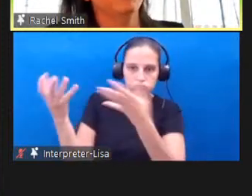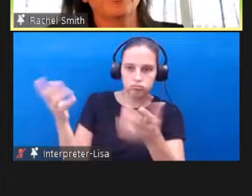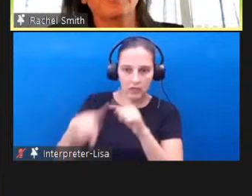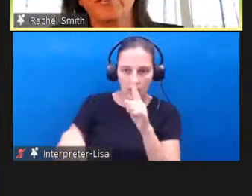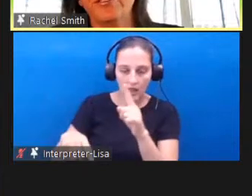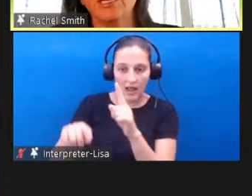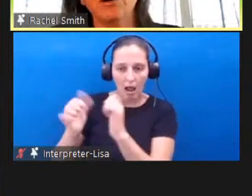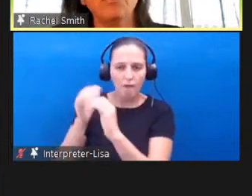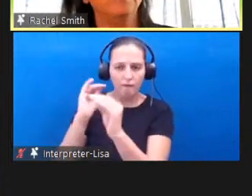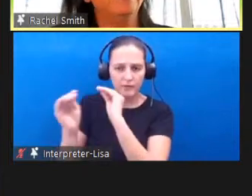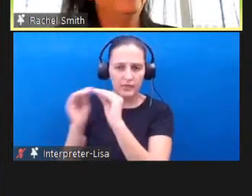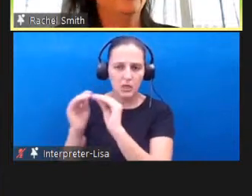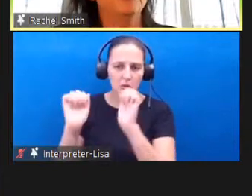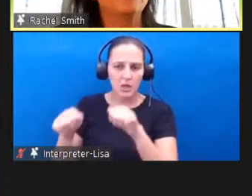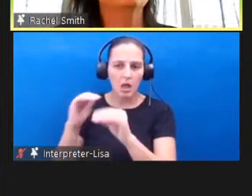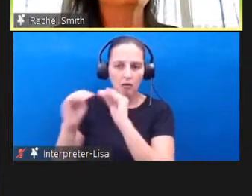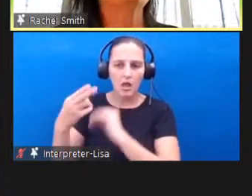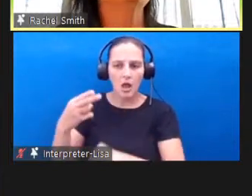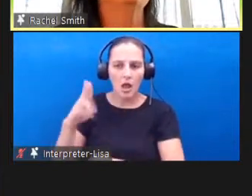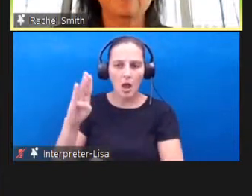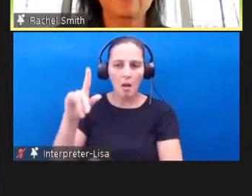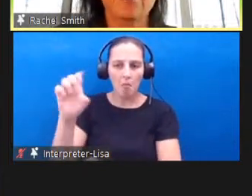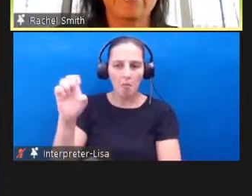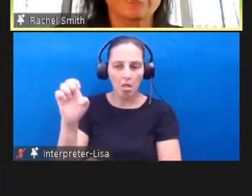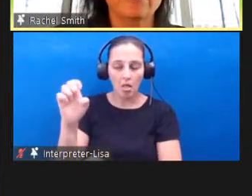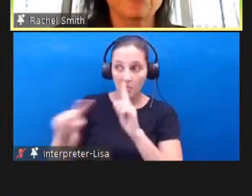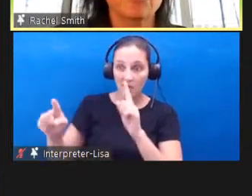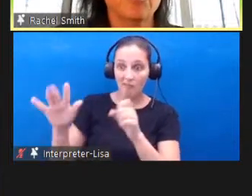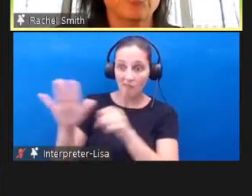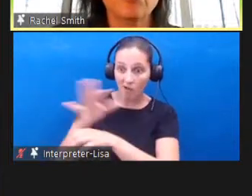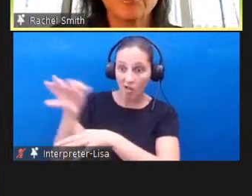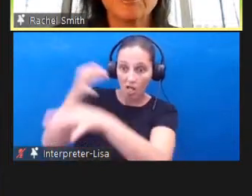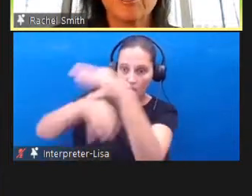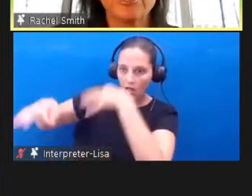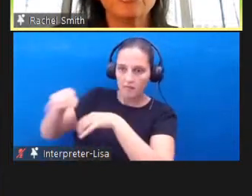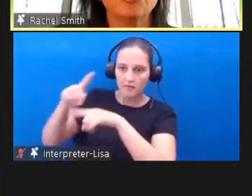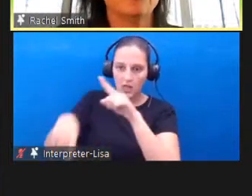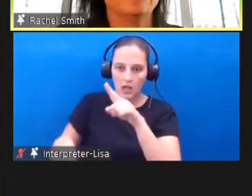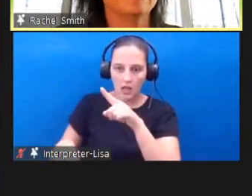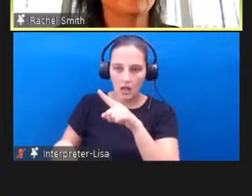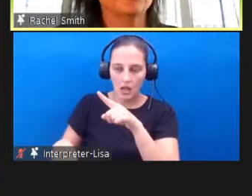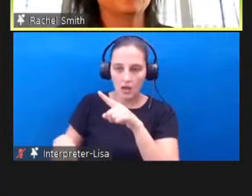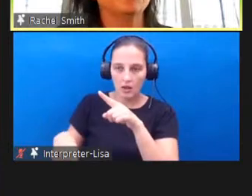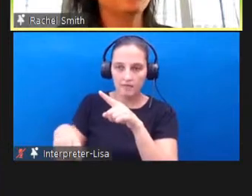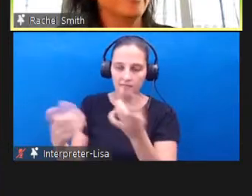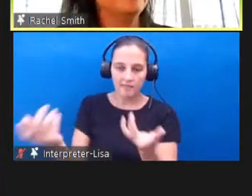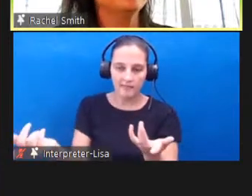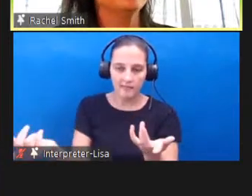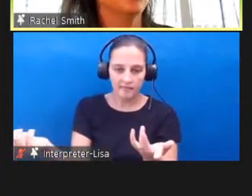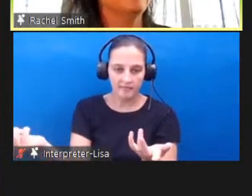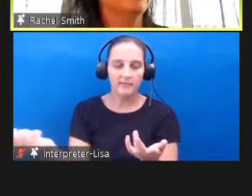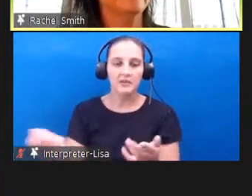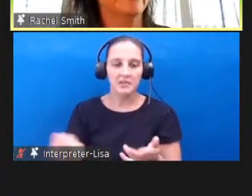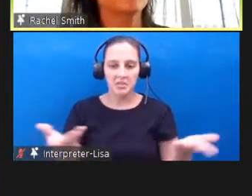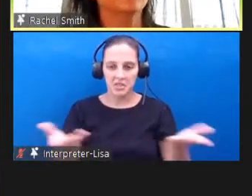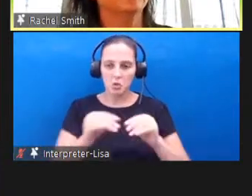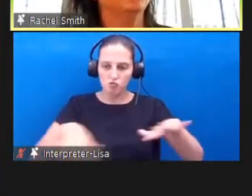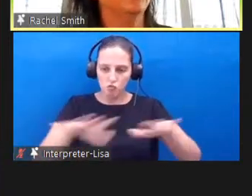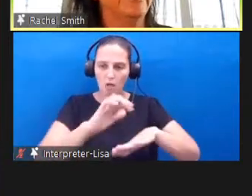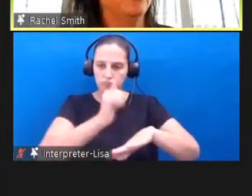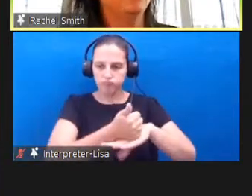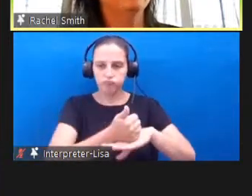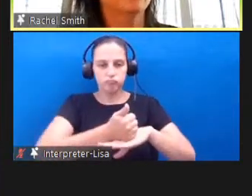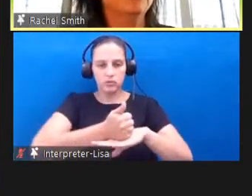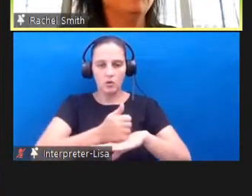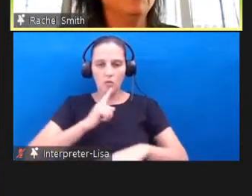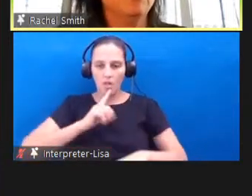it, like we were able to fix Hubble, but you're not going to replace an entire telescope or an entire instrument on a telescope. So ground-based astronomy is actually really